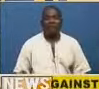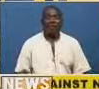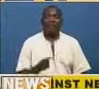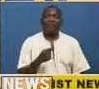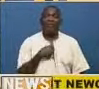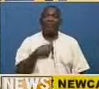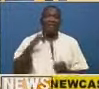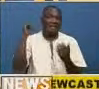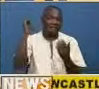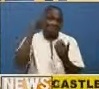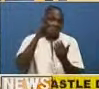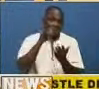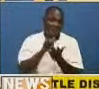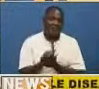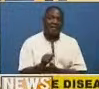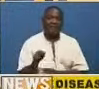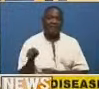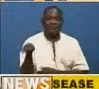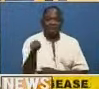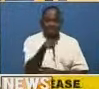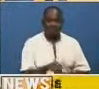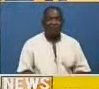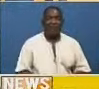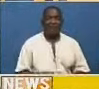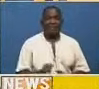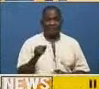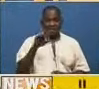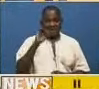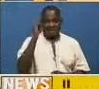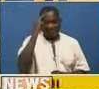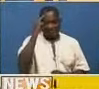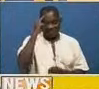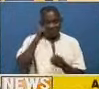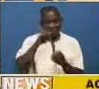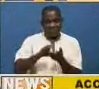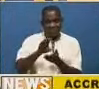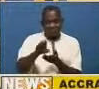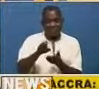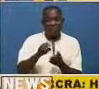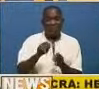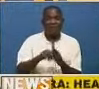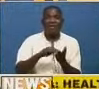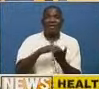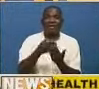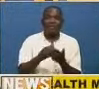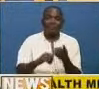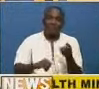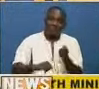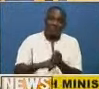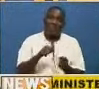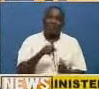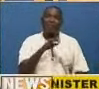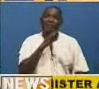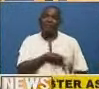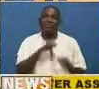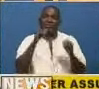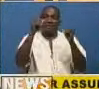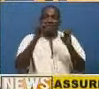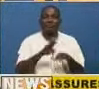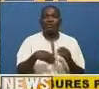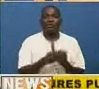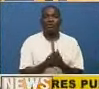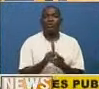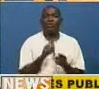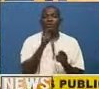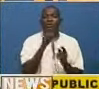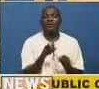my expectation, ladies and gentlemen, that government's investment in the laptops will benefit teachers, but